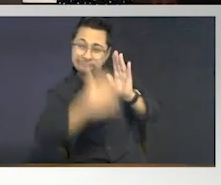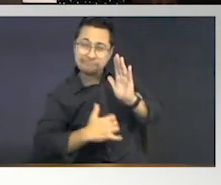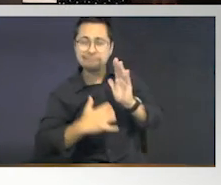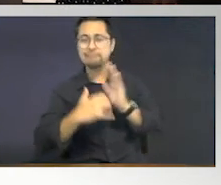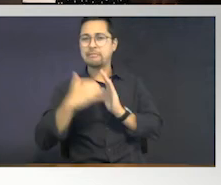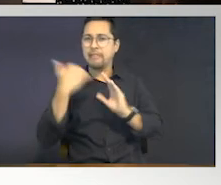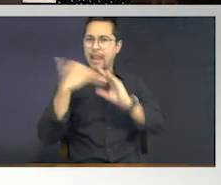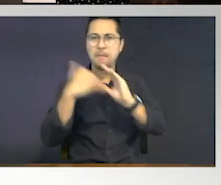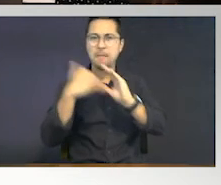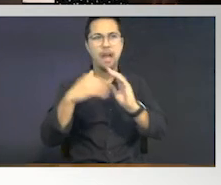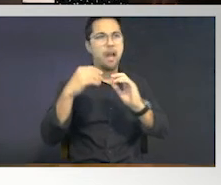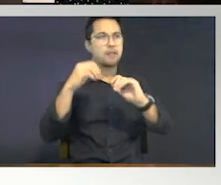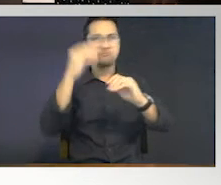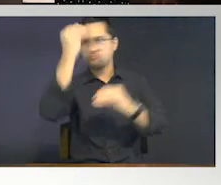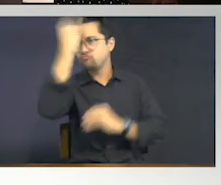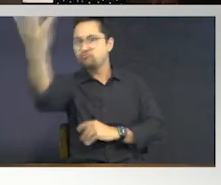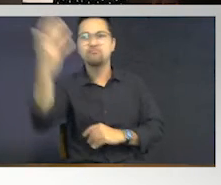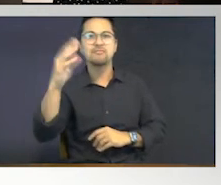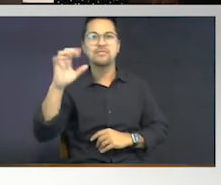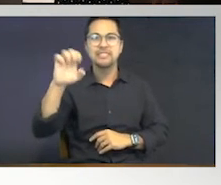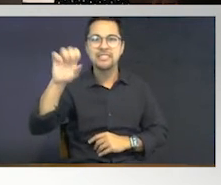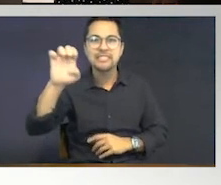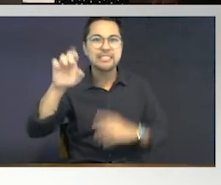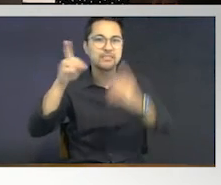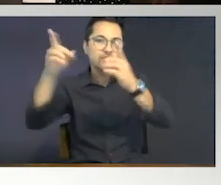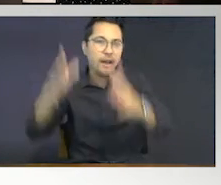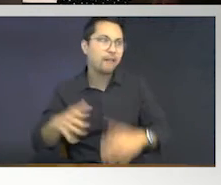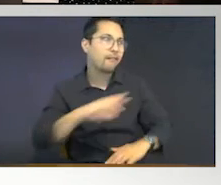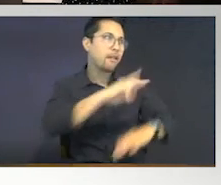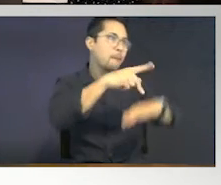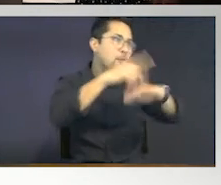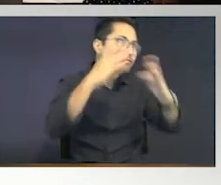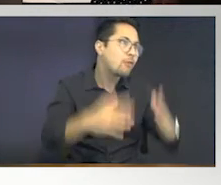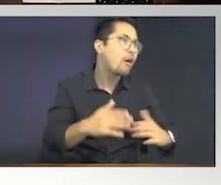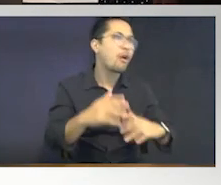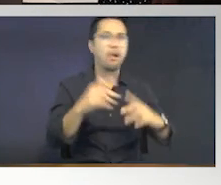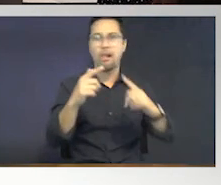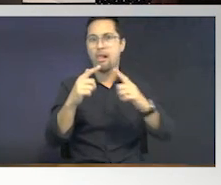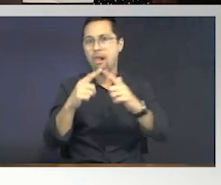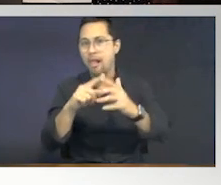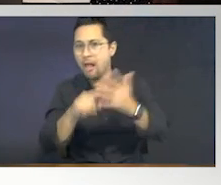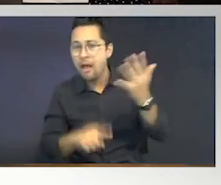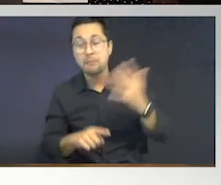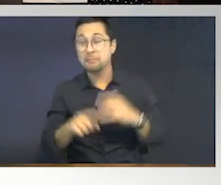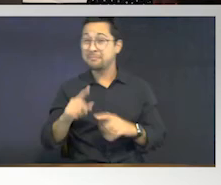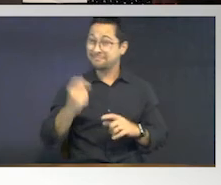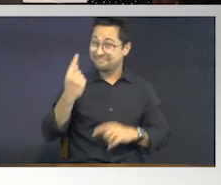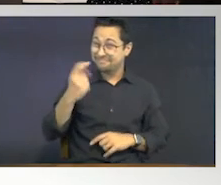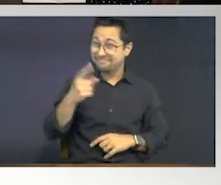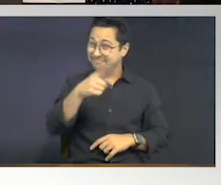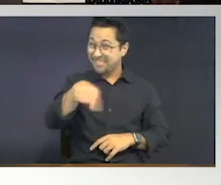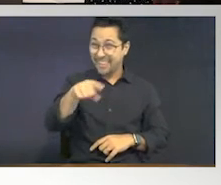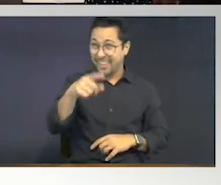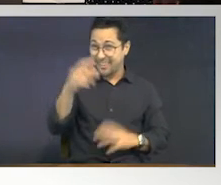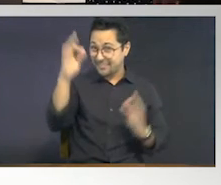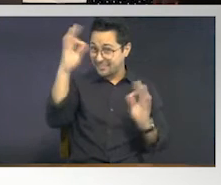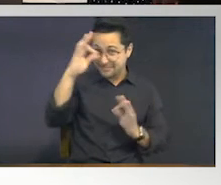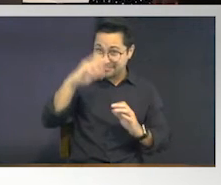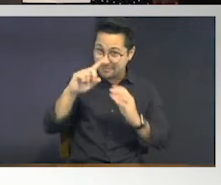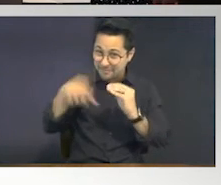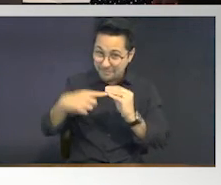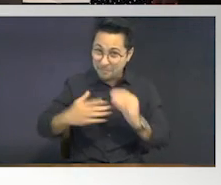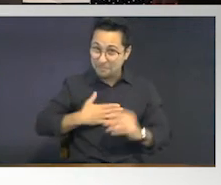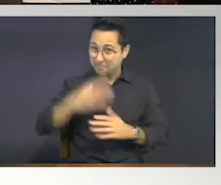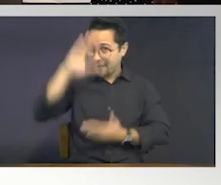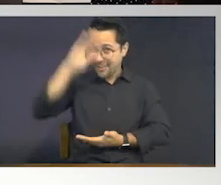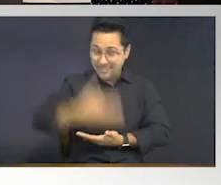I could, the ESC director, the principal, all these people, when in fact they had no clue about my son and all those